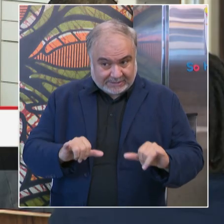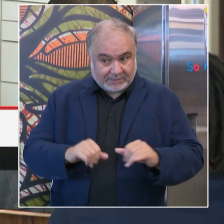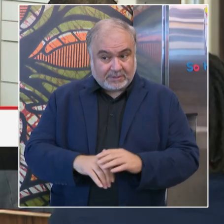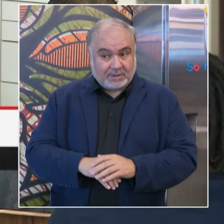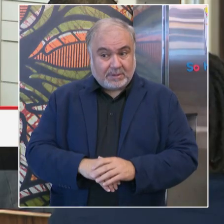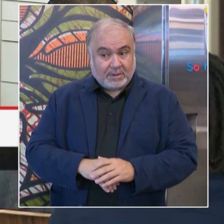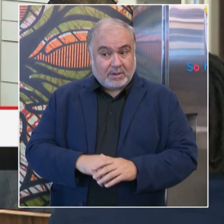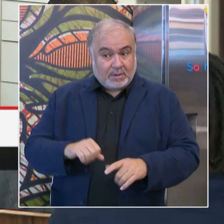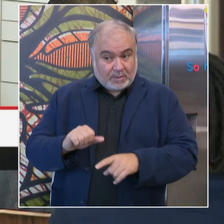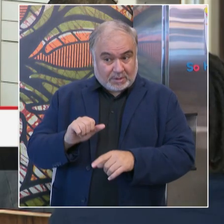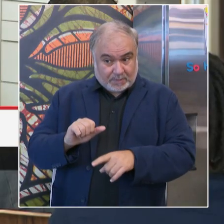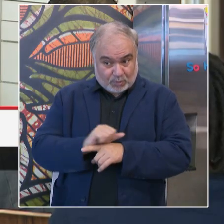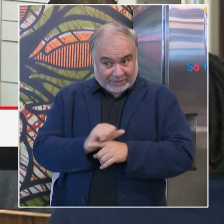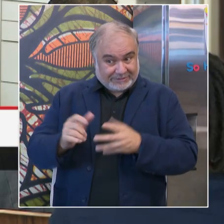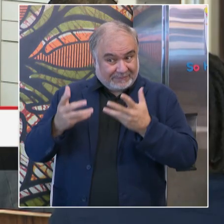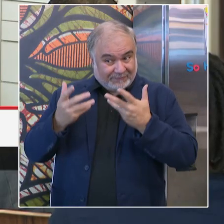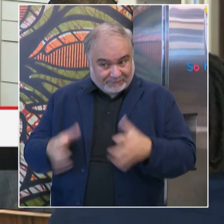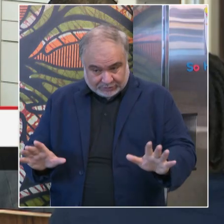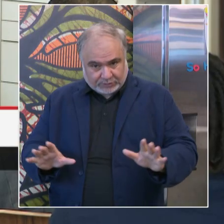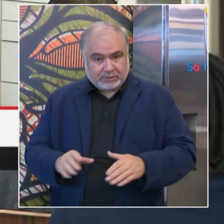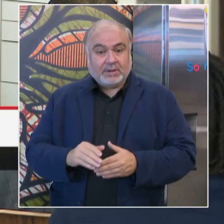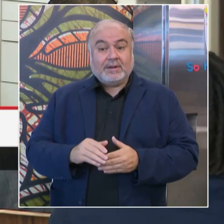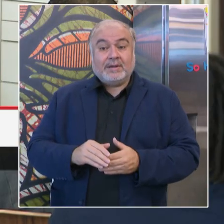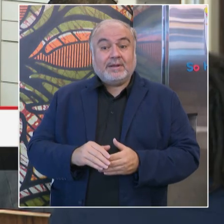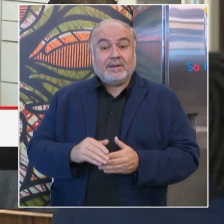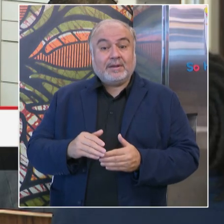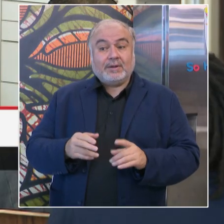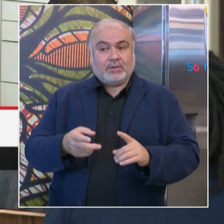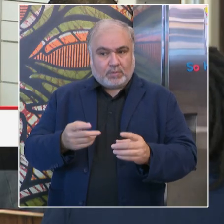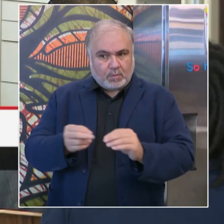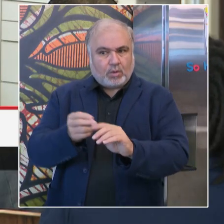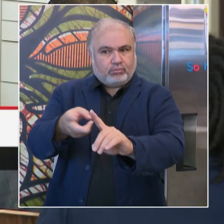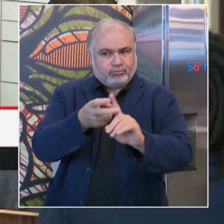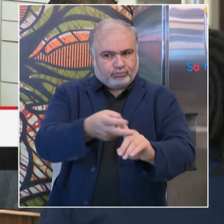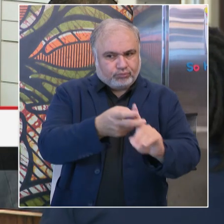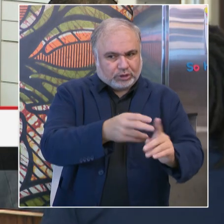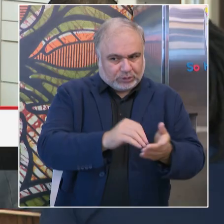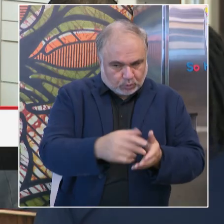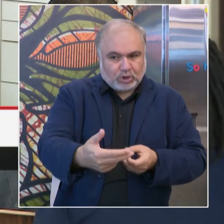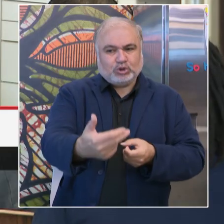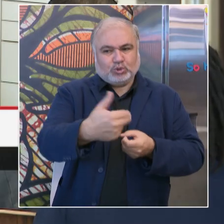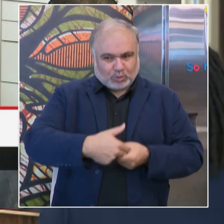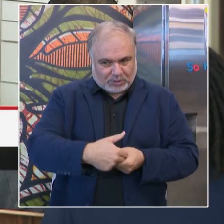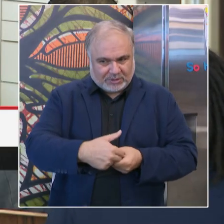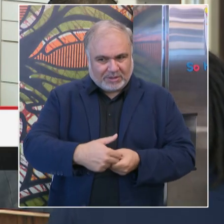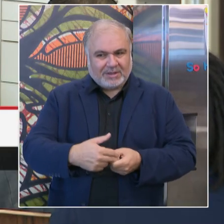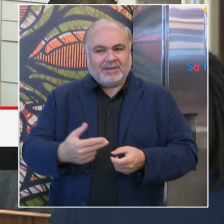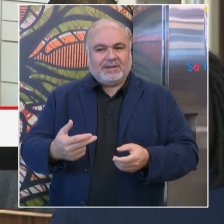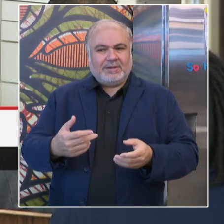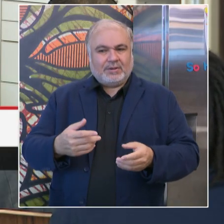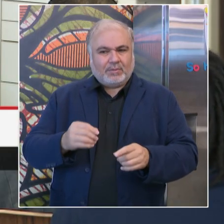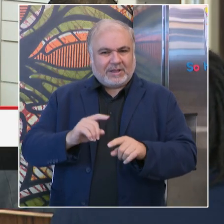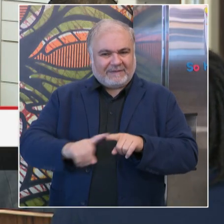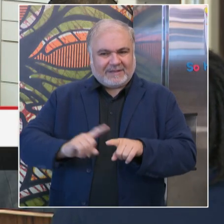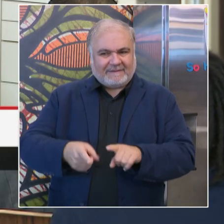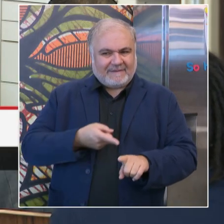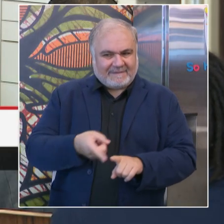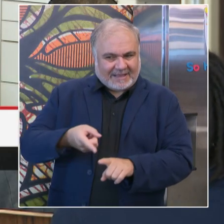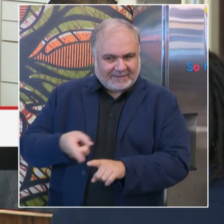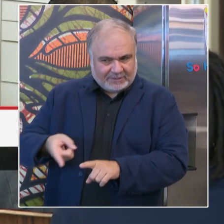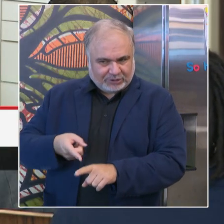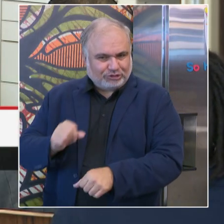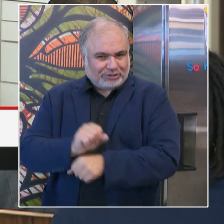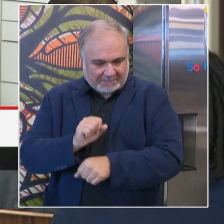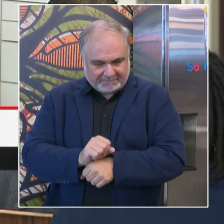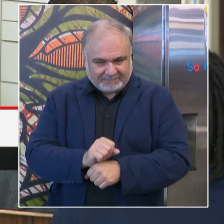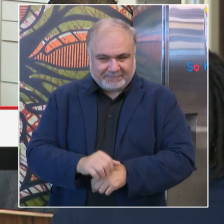believe will improve retention of the employees and serve as a model for additional apprenticeships over the next several years. And so we're really